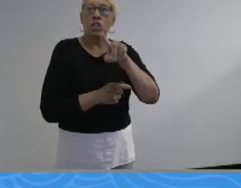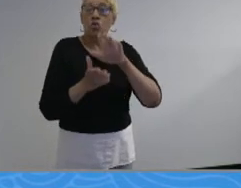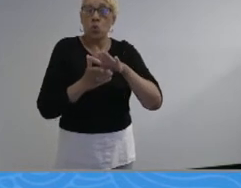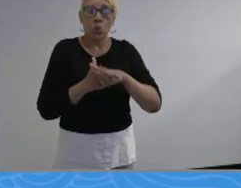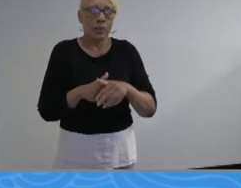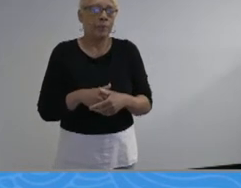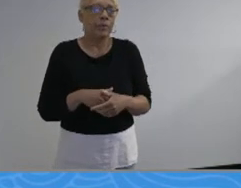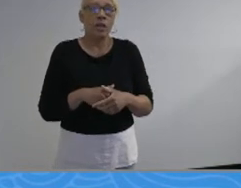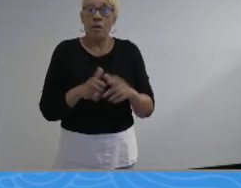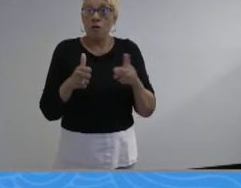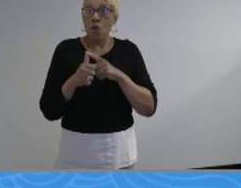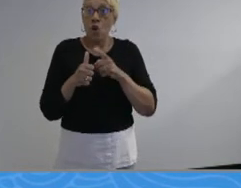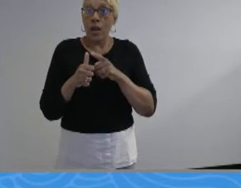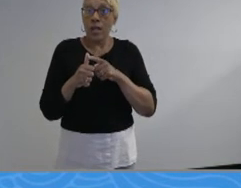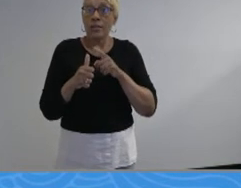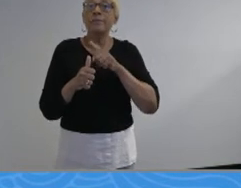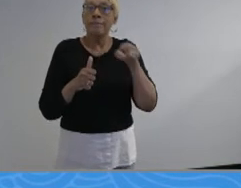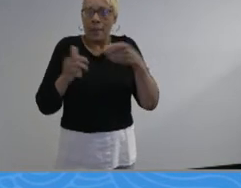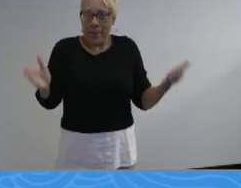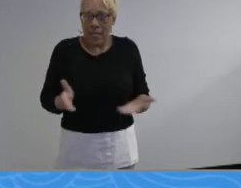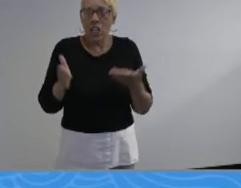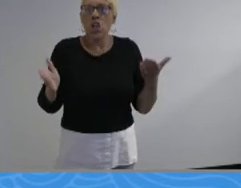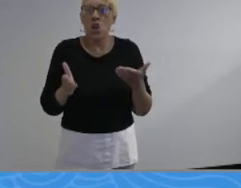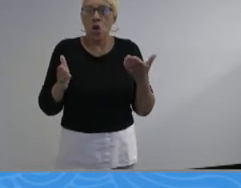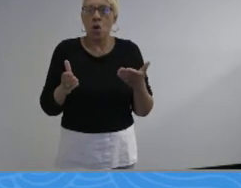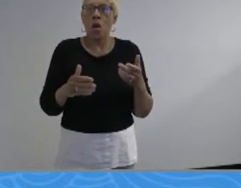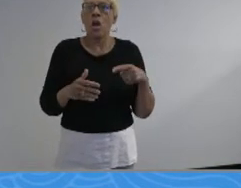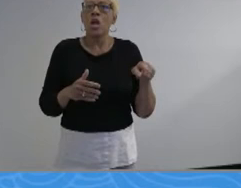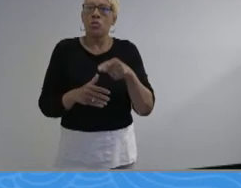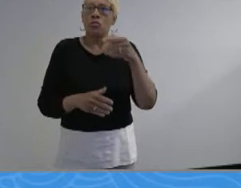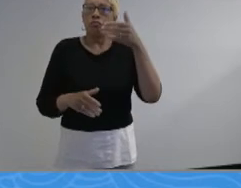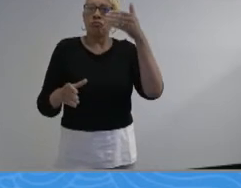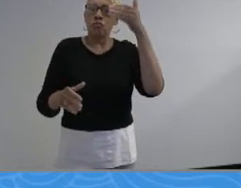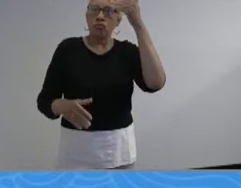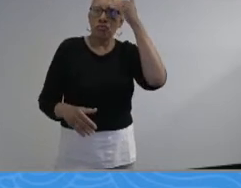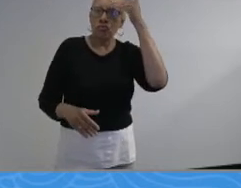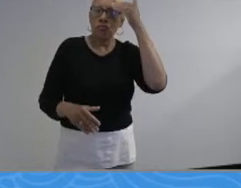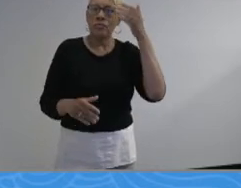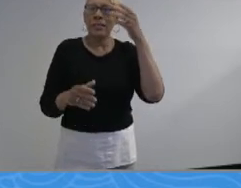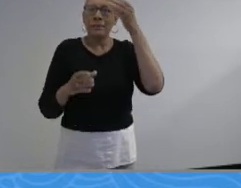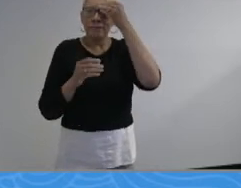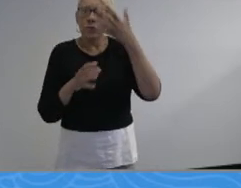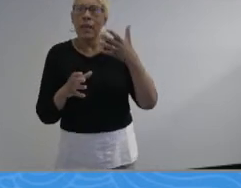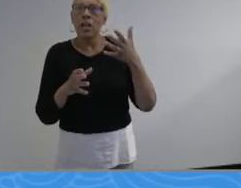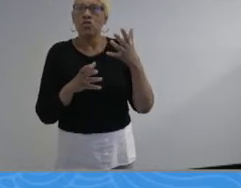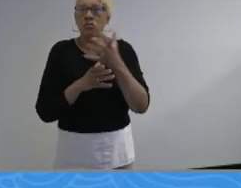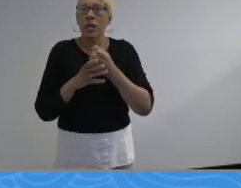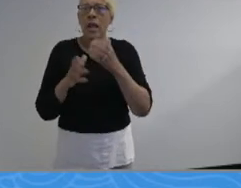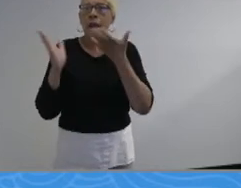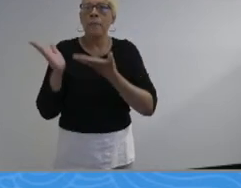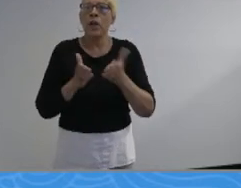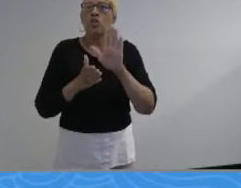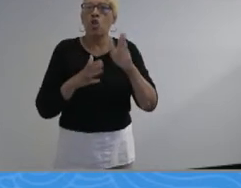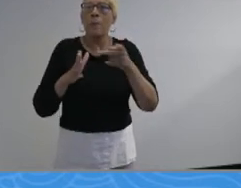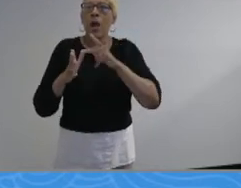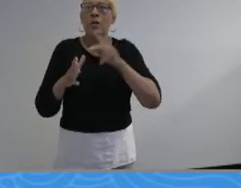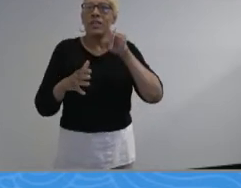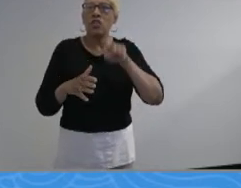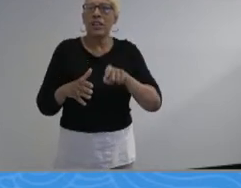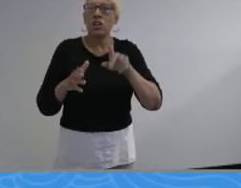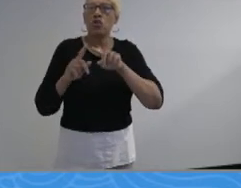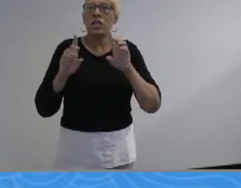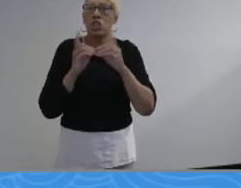So thank you all for being here. By being informed, engaged, and bringing your experiences, ideas, and priorities to the district, you are making a